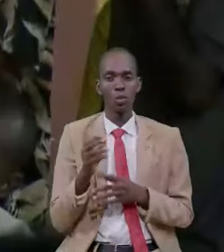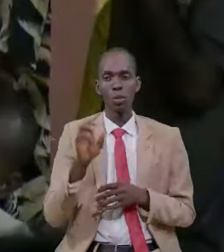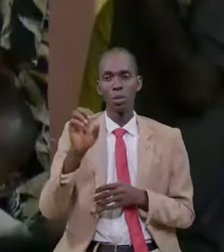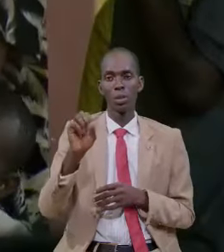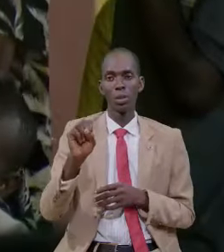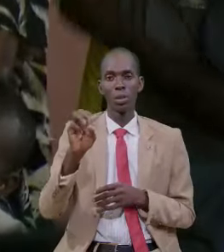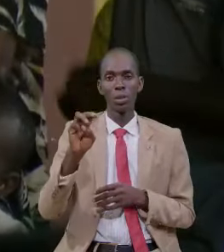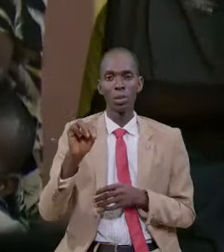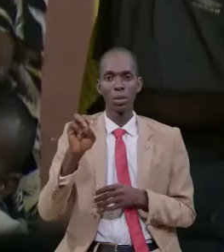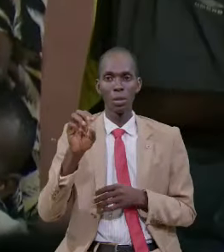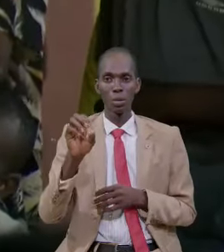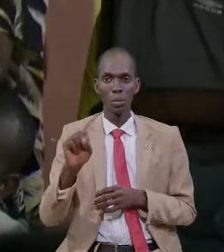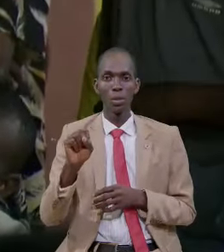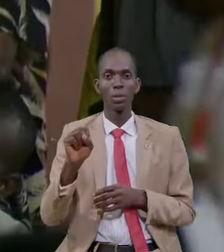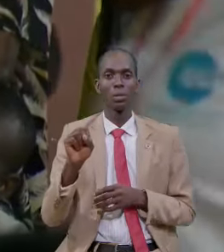SMS or